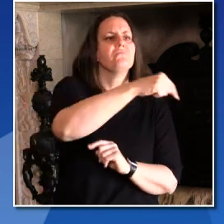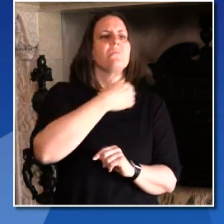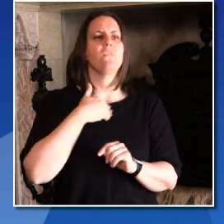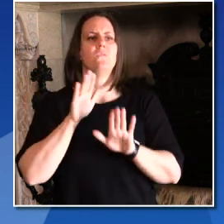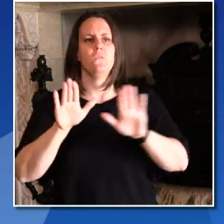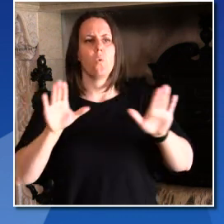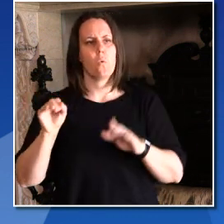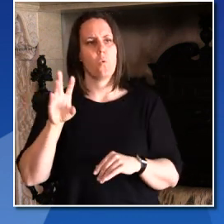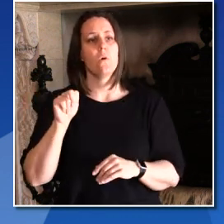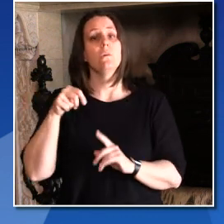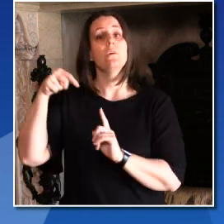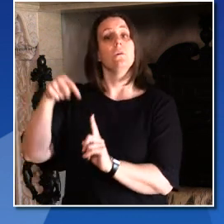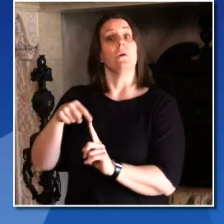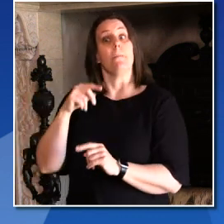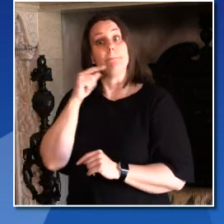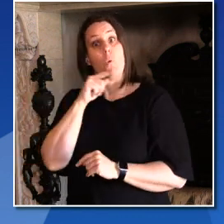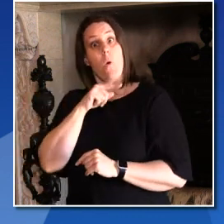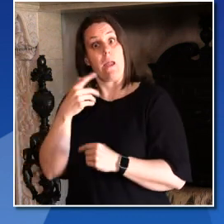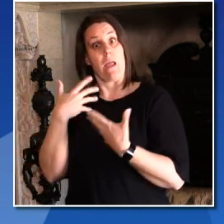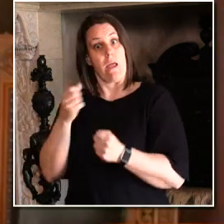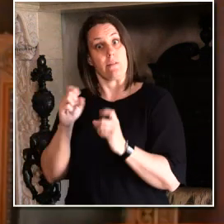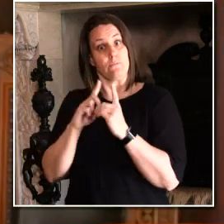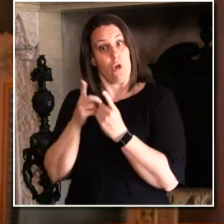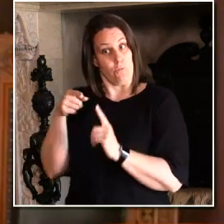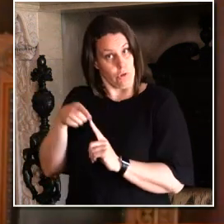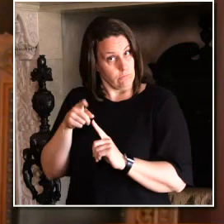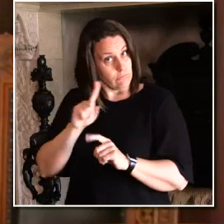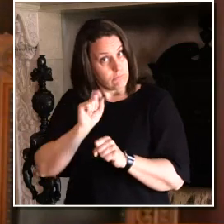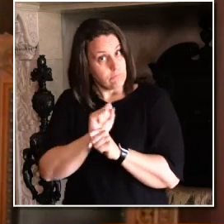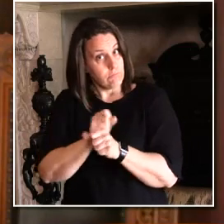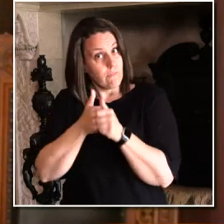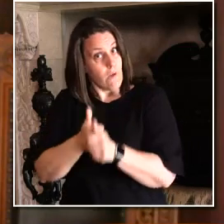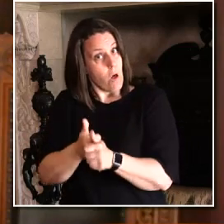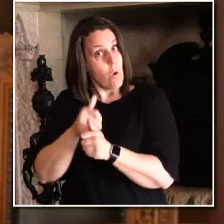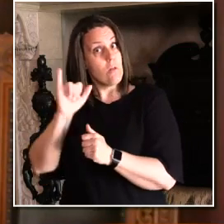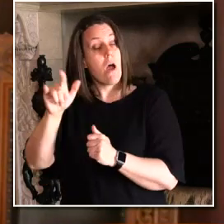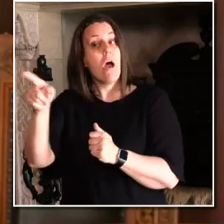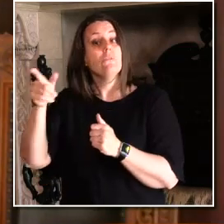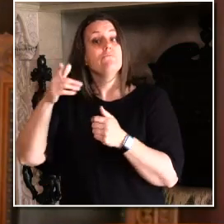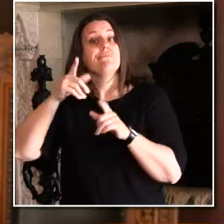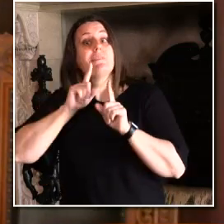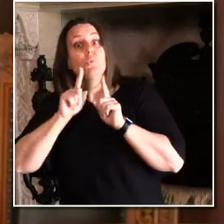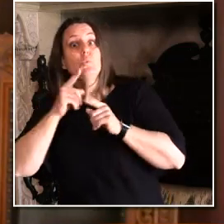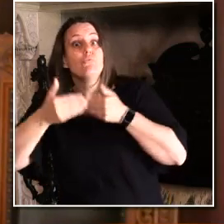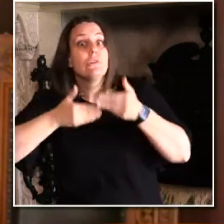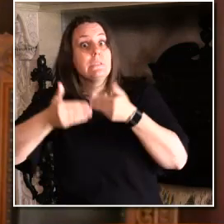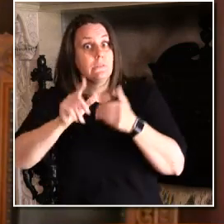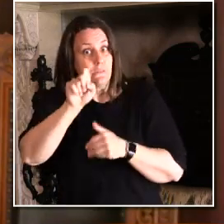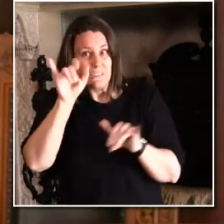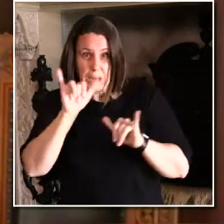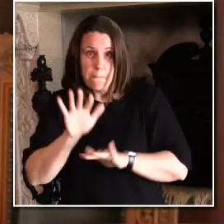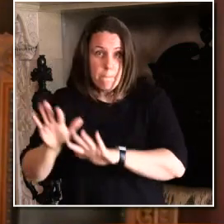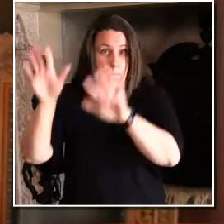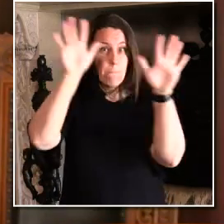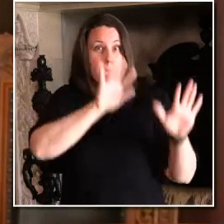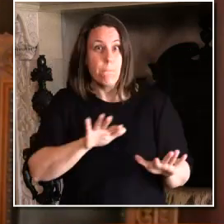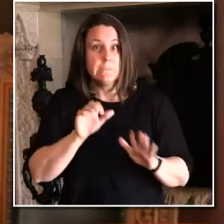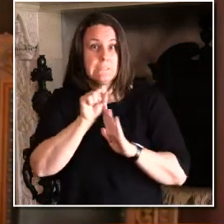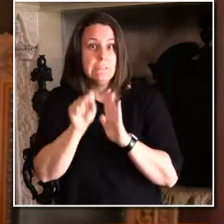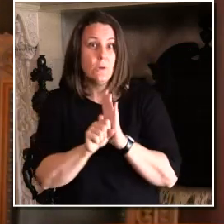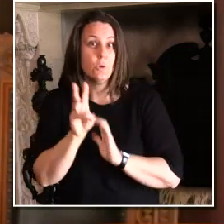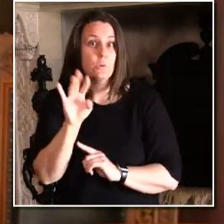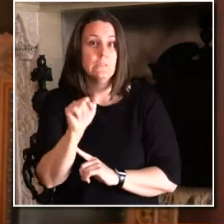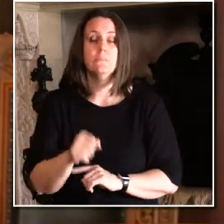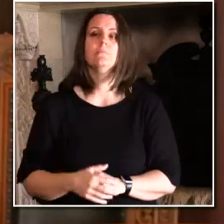question for all public health departments across the state, right? Yeah, so our local public health departments work very hard